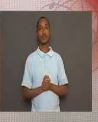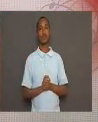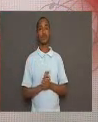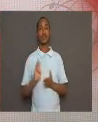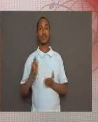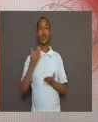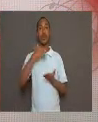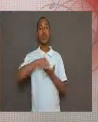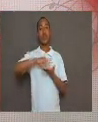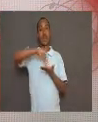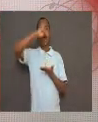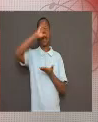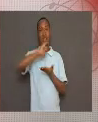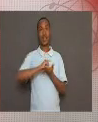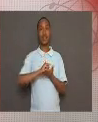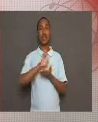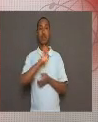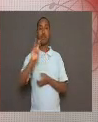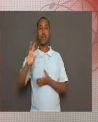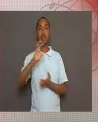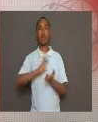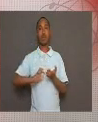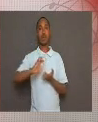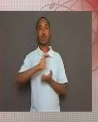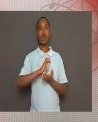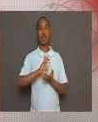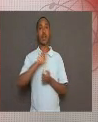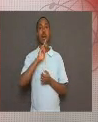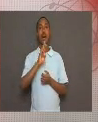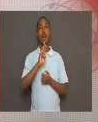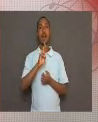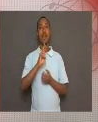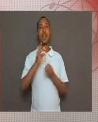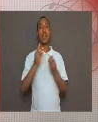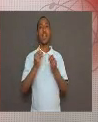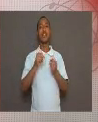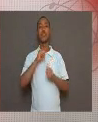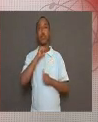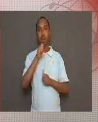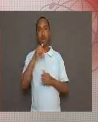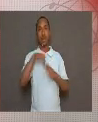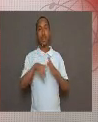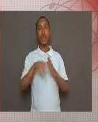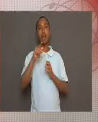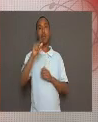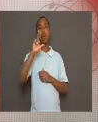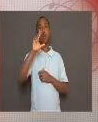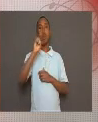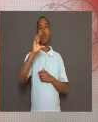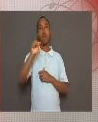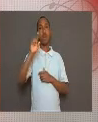We also learned that covalent compounds are insoluble in polar